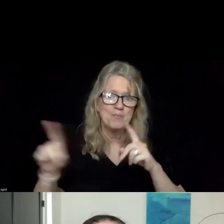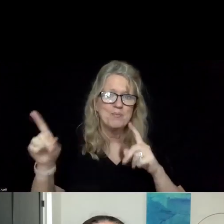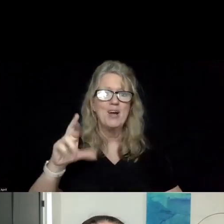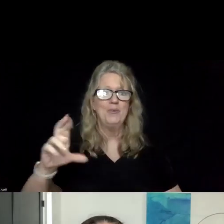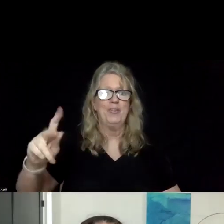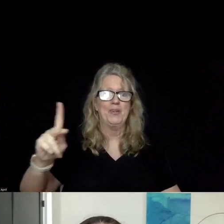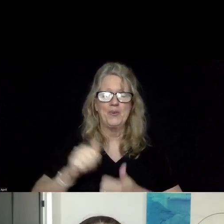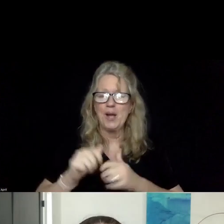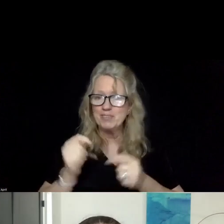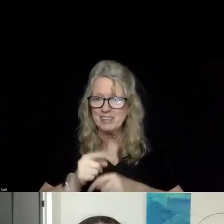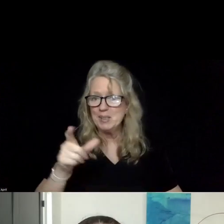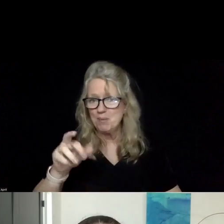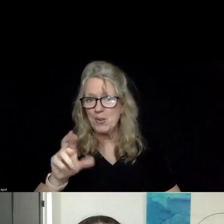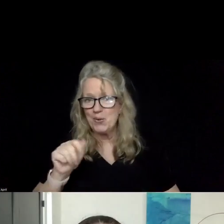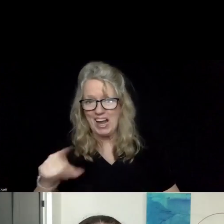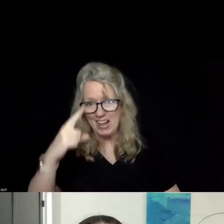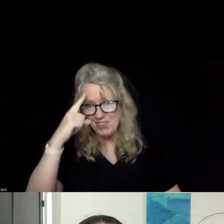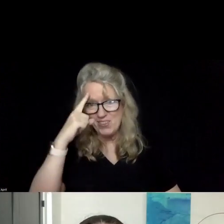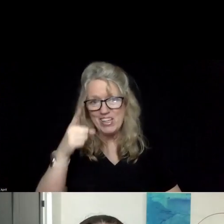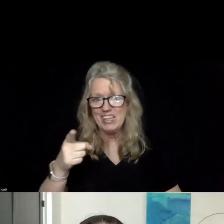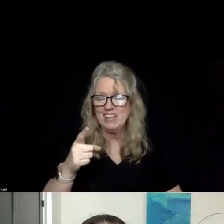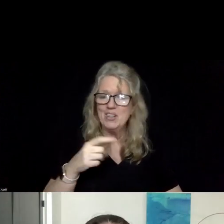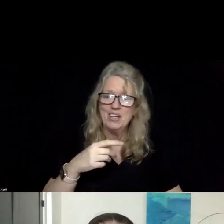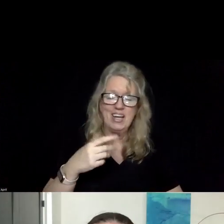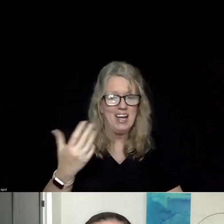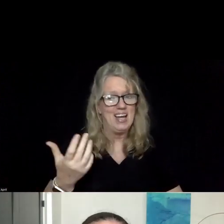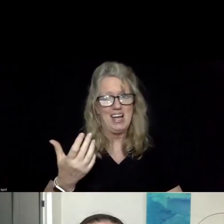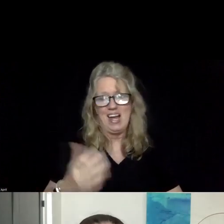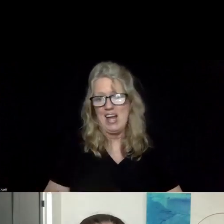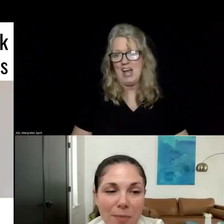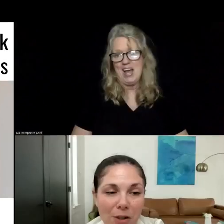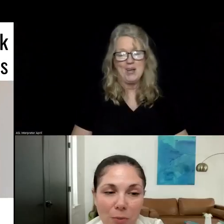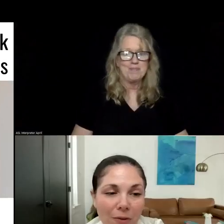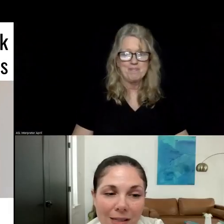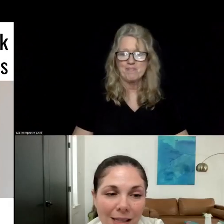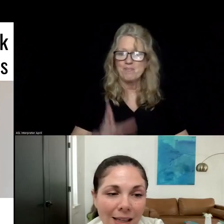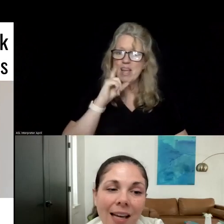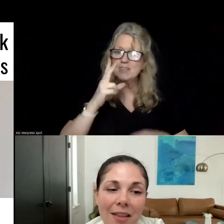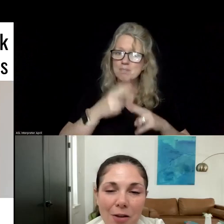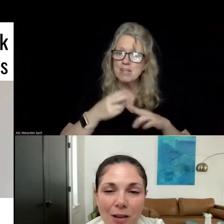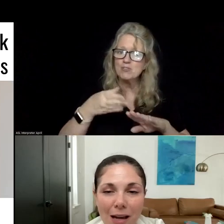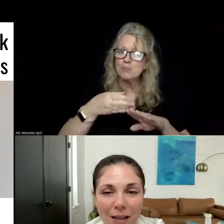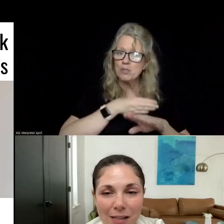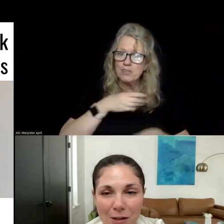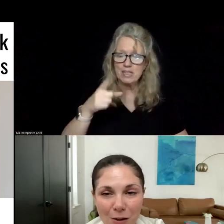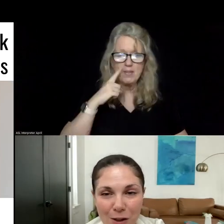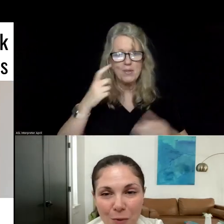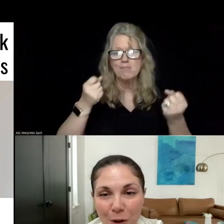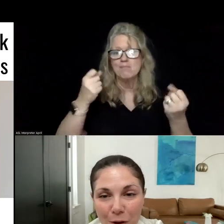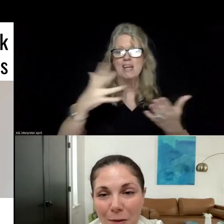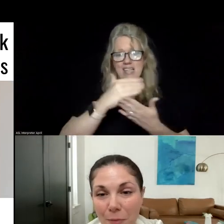team, Laura, I think they're like has been mentioned previously, I think there are a lot of